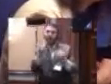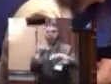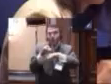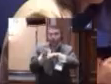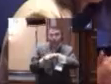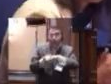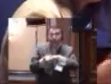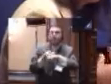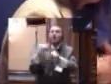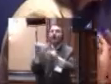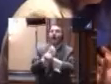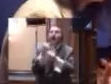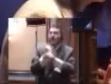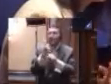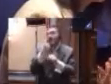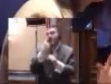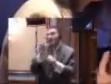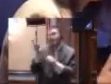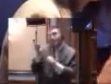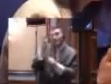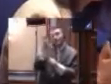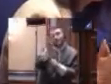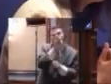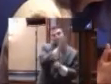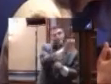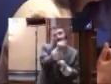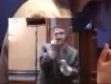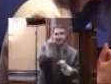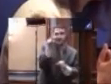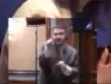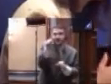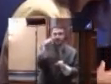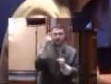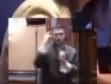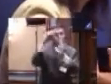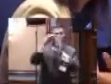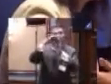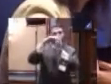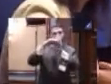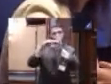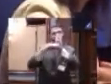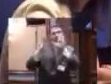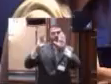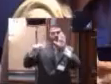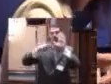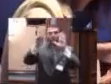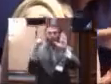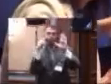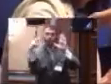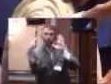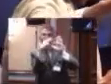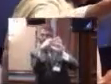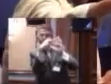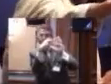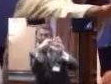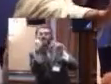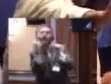want to draw on what has come up from the earlier panels, that much as we may not want to